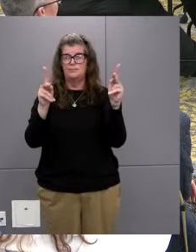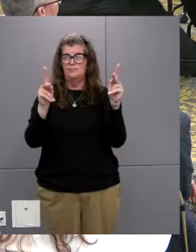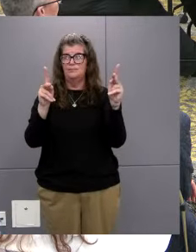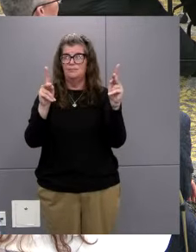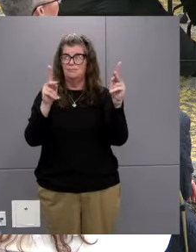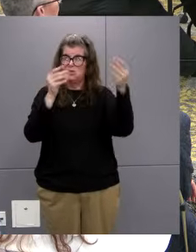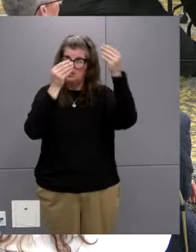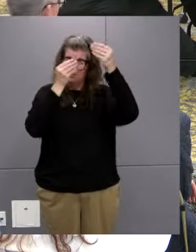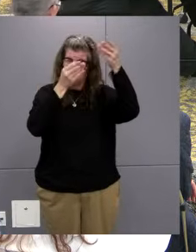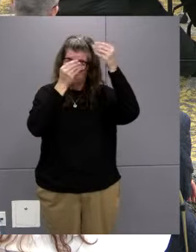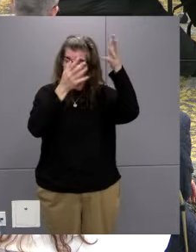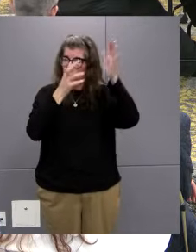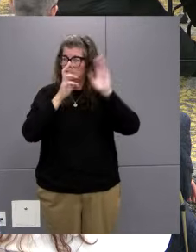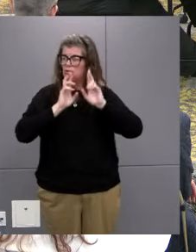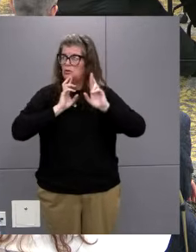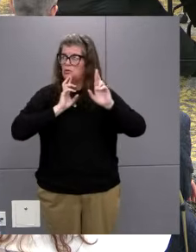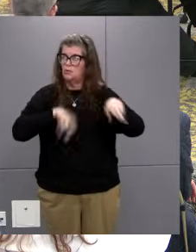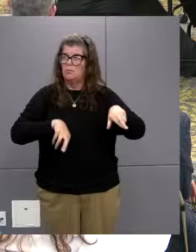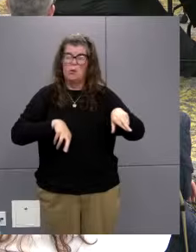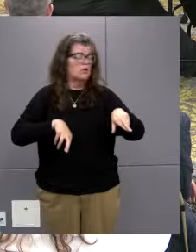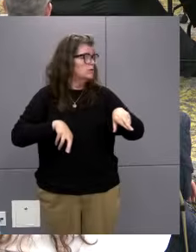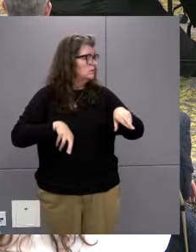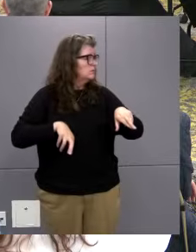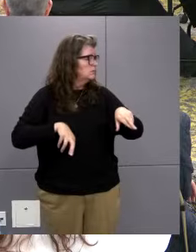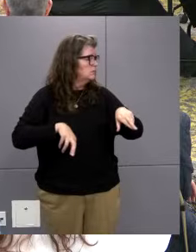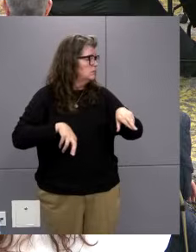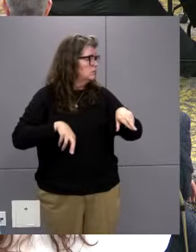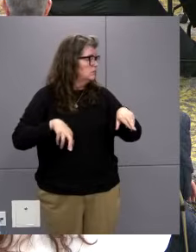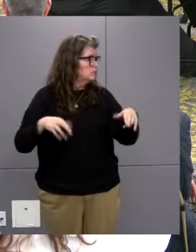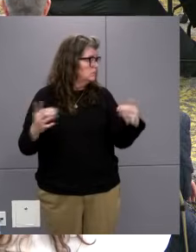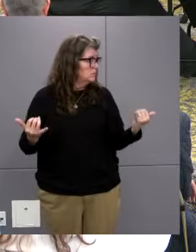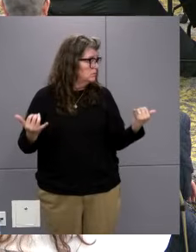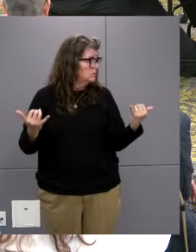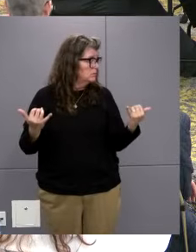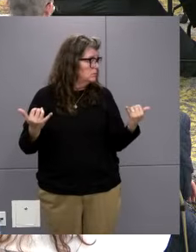informational reports. I believe that's where we're at.